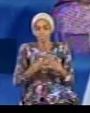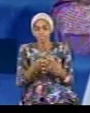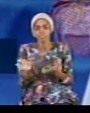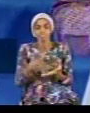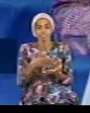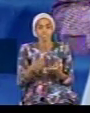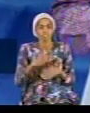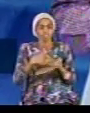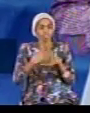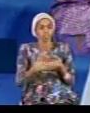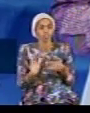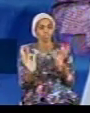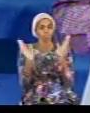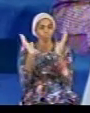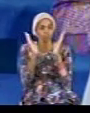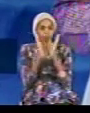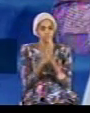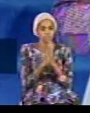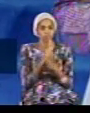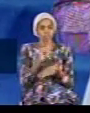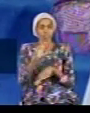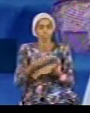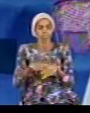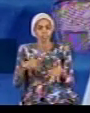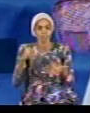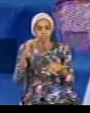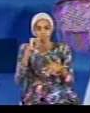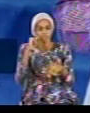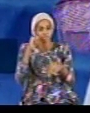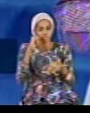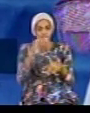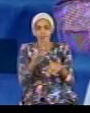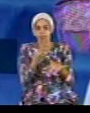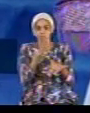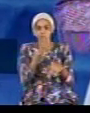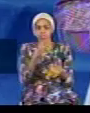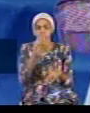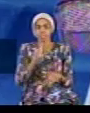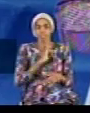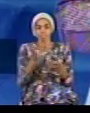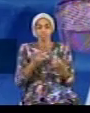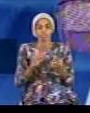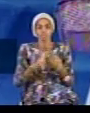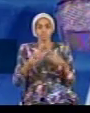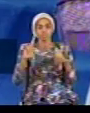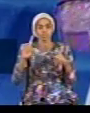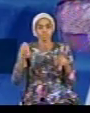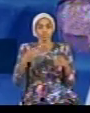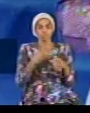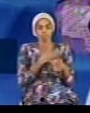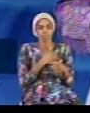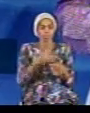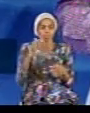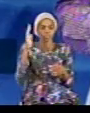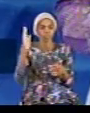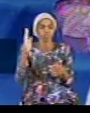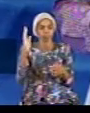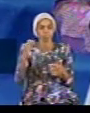prayer, she just called me. She said, Mommy, I want to go and testify because I know that something is happening to